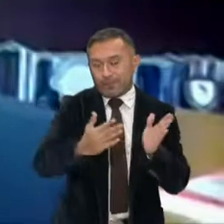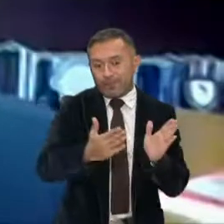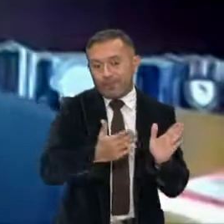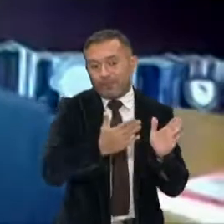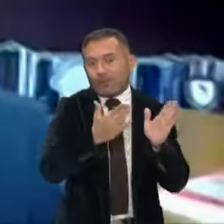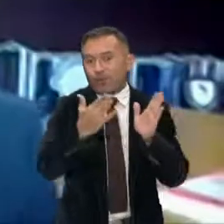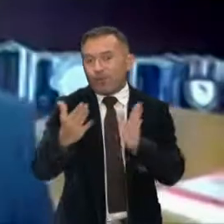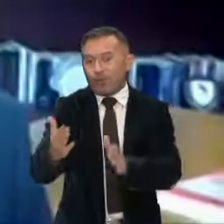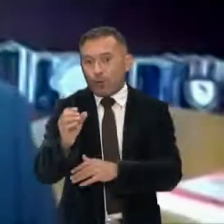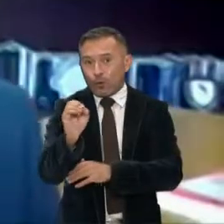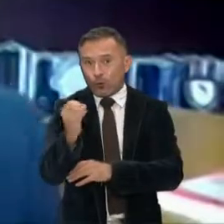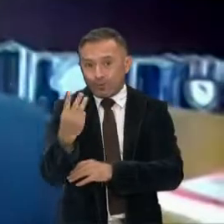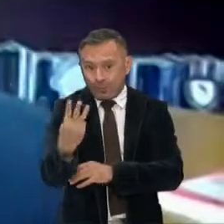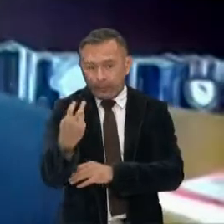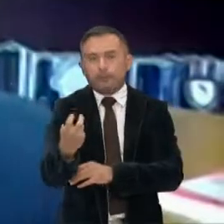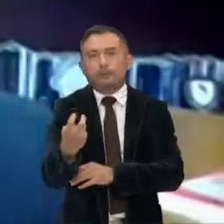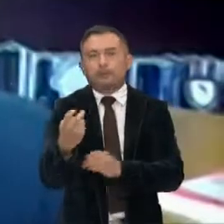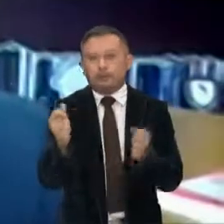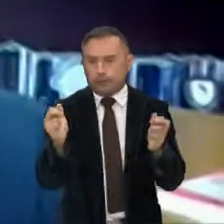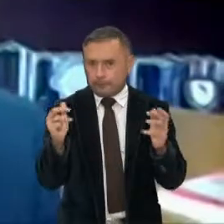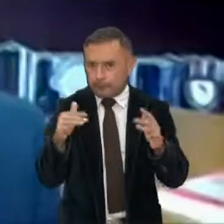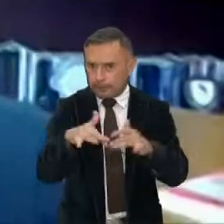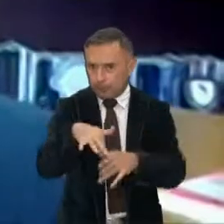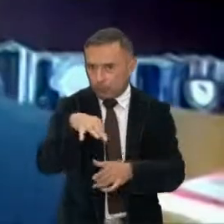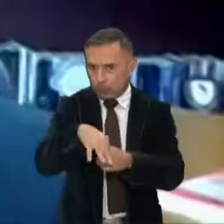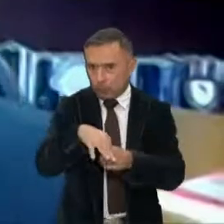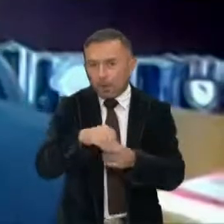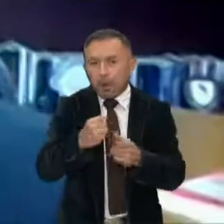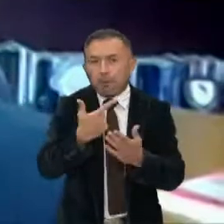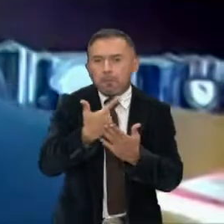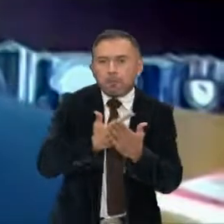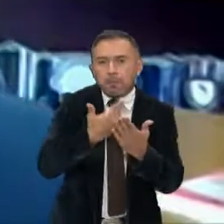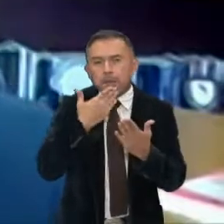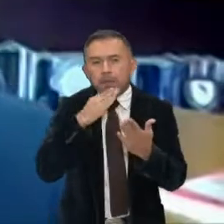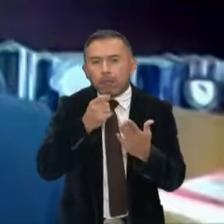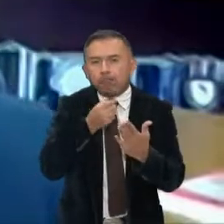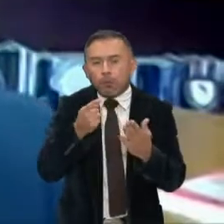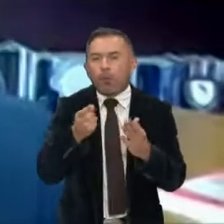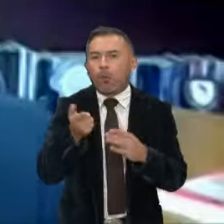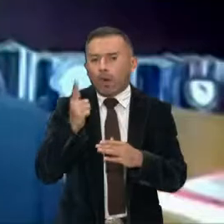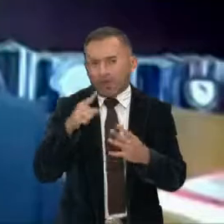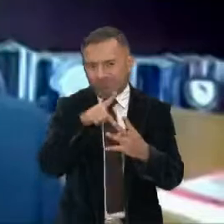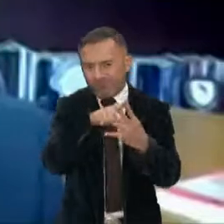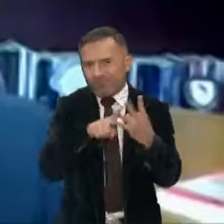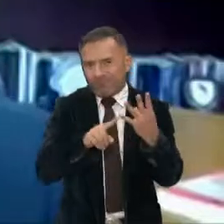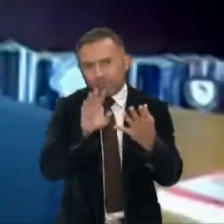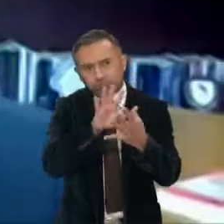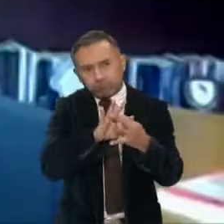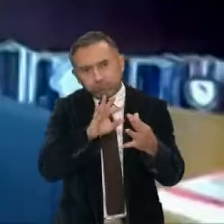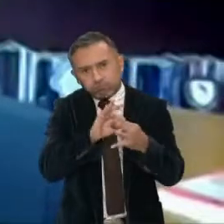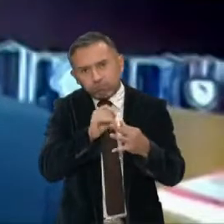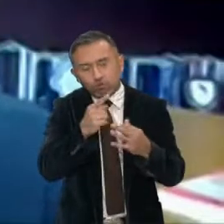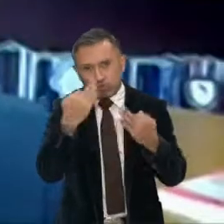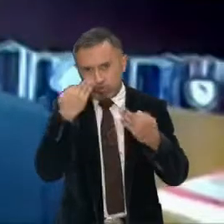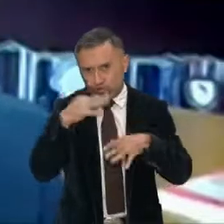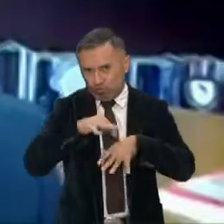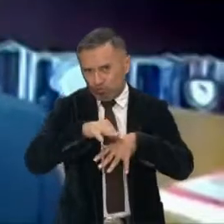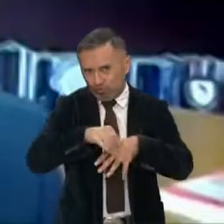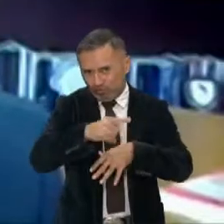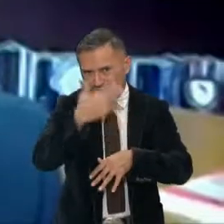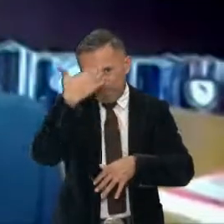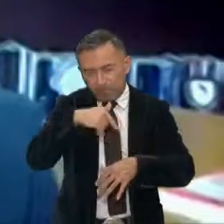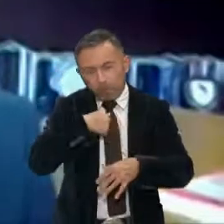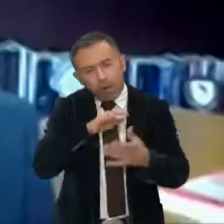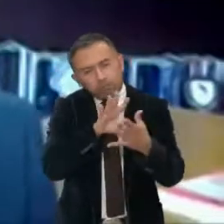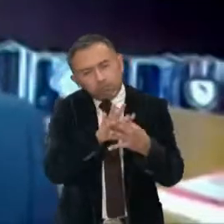were postponed to October. So let's see if they can